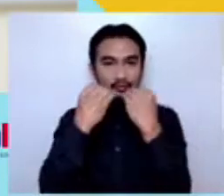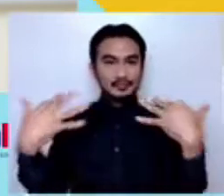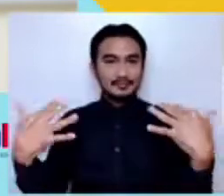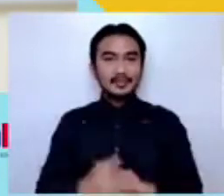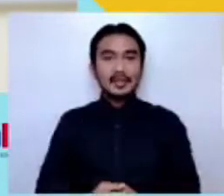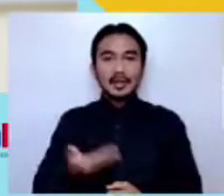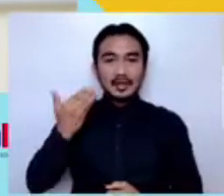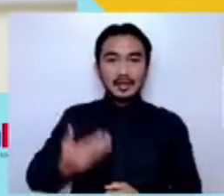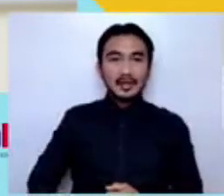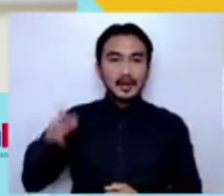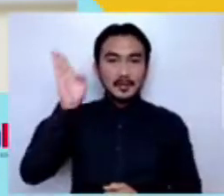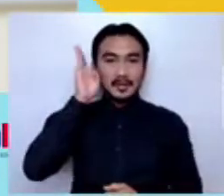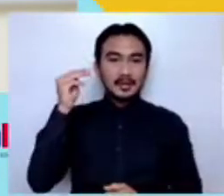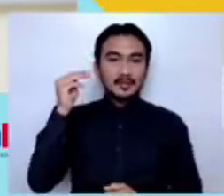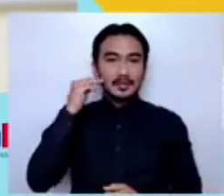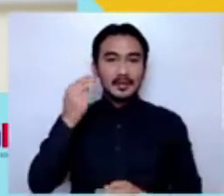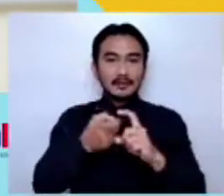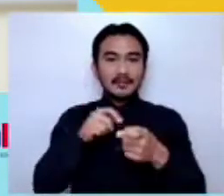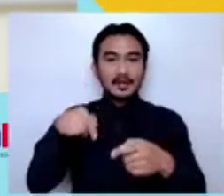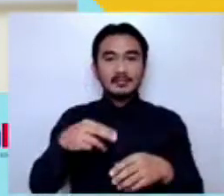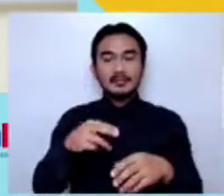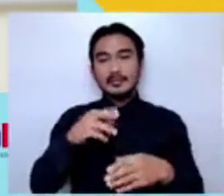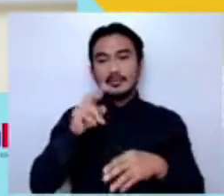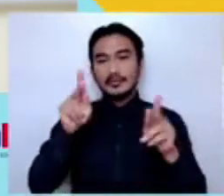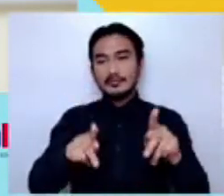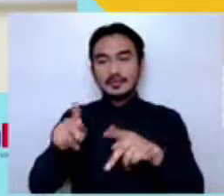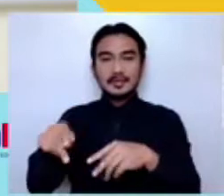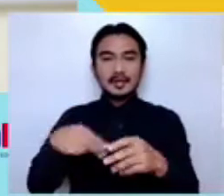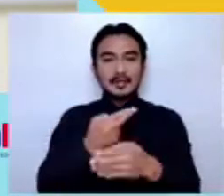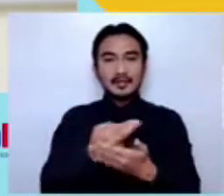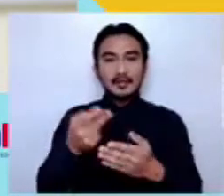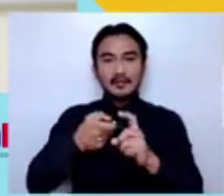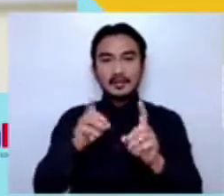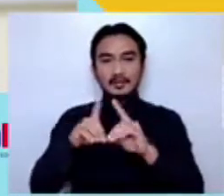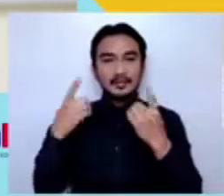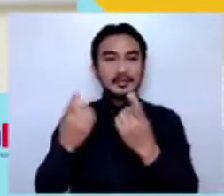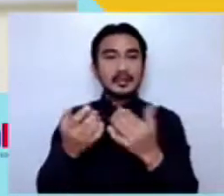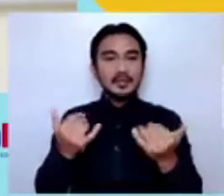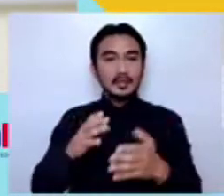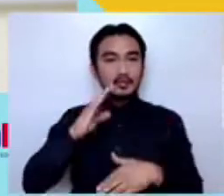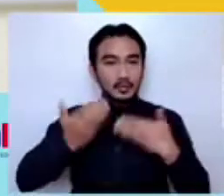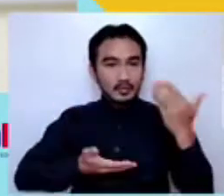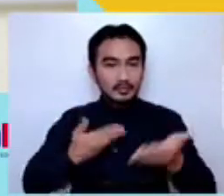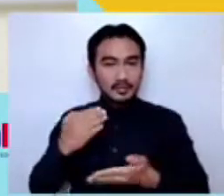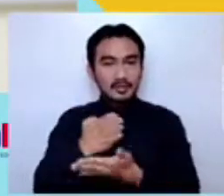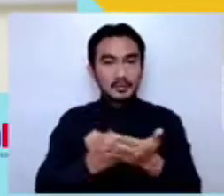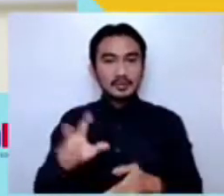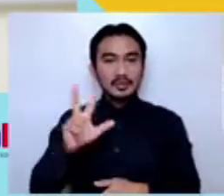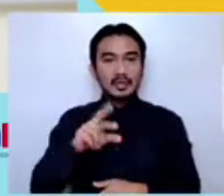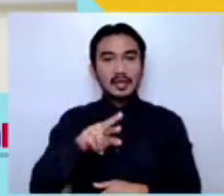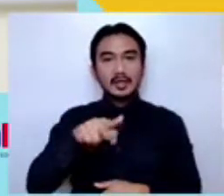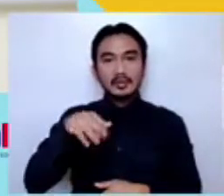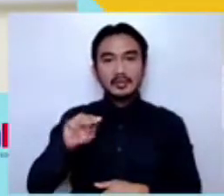Manas of the BHROD Human Resource Development Division, and welcome to Episode 3 of the RPMS-Philippine